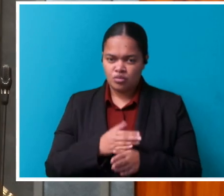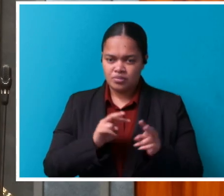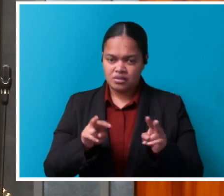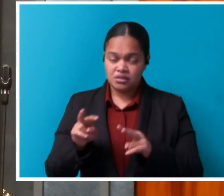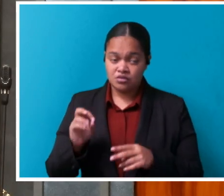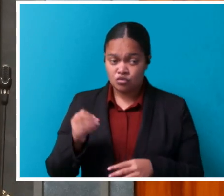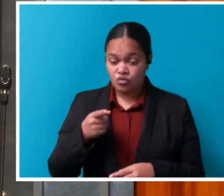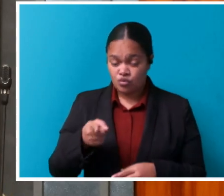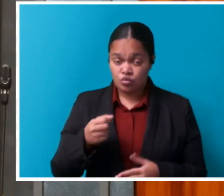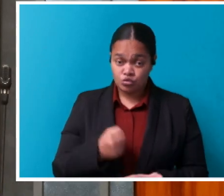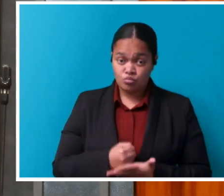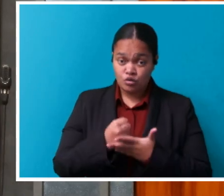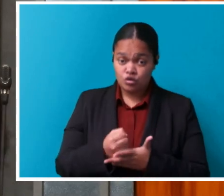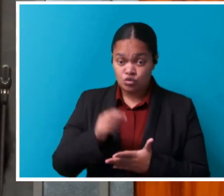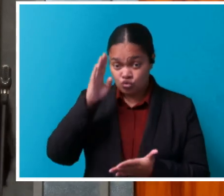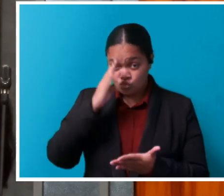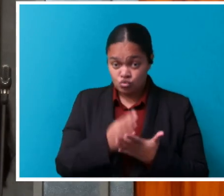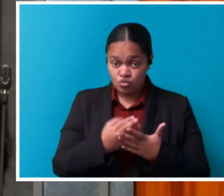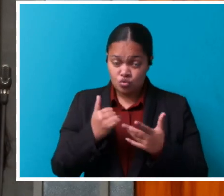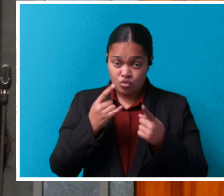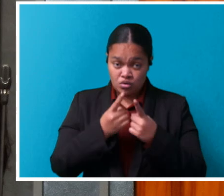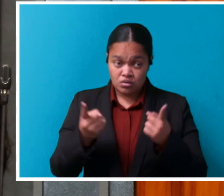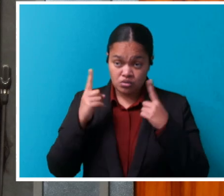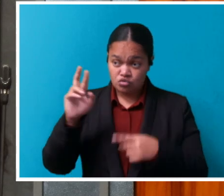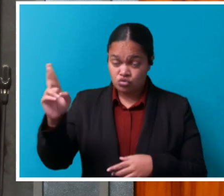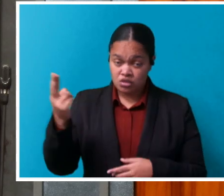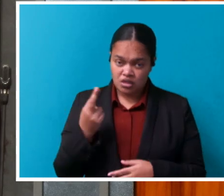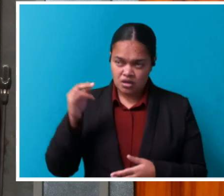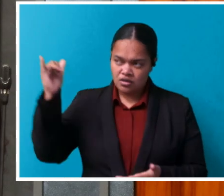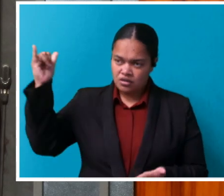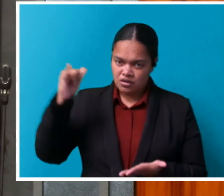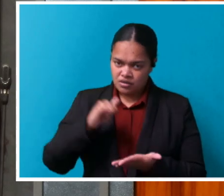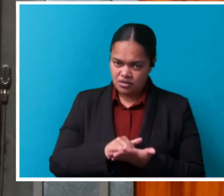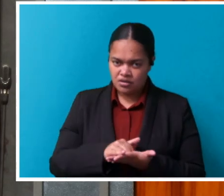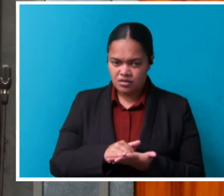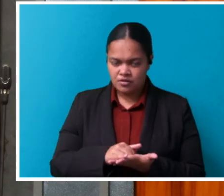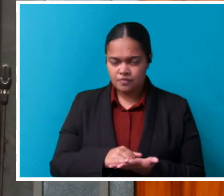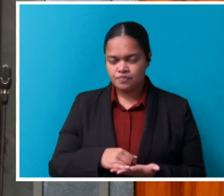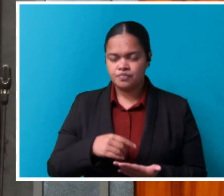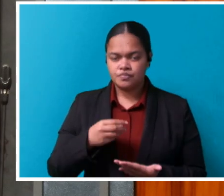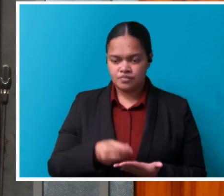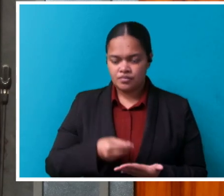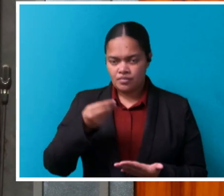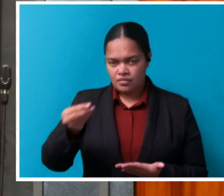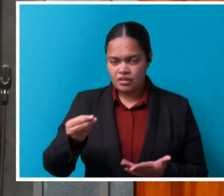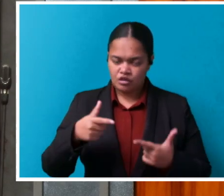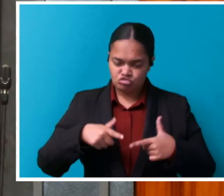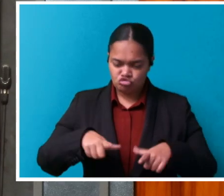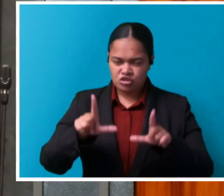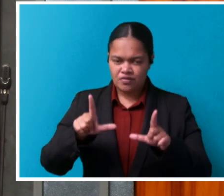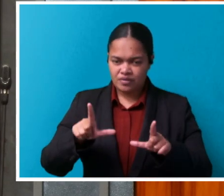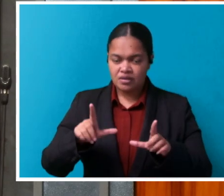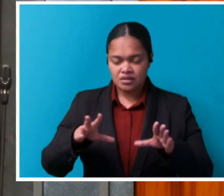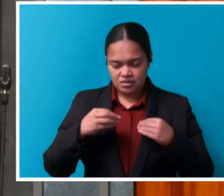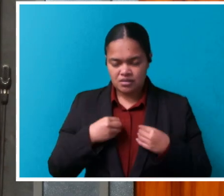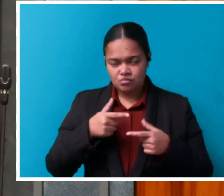the sponsored students or graduates returning from abroad who are issued with temporary travel release and as